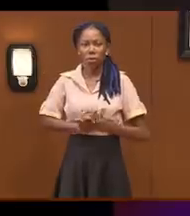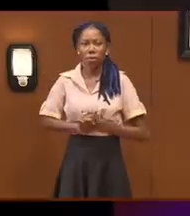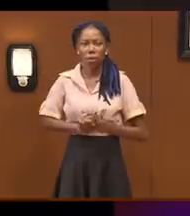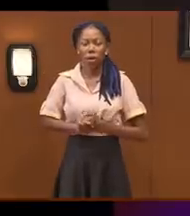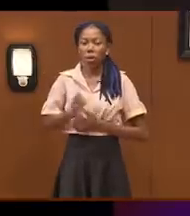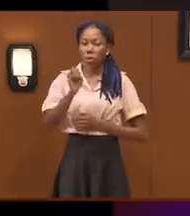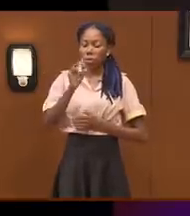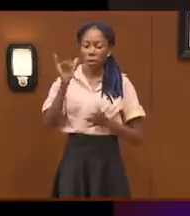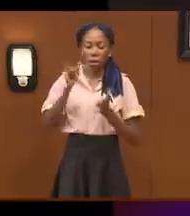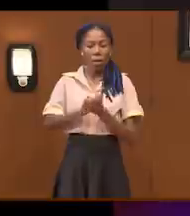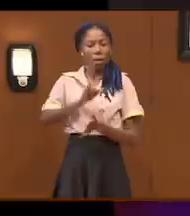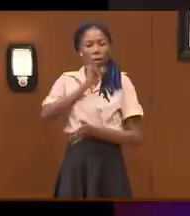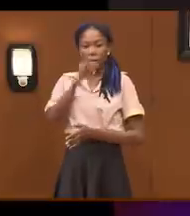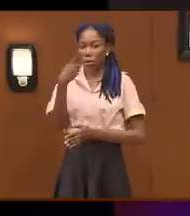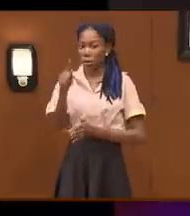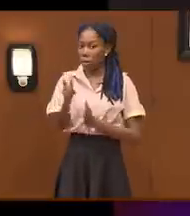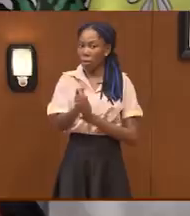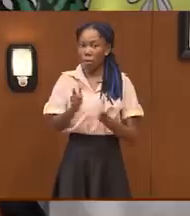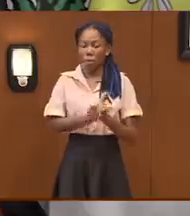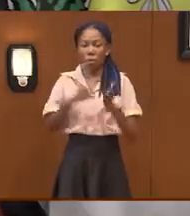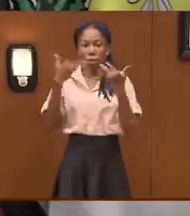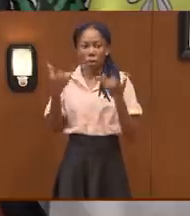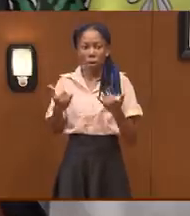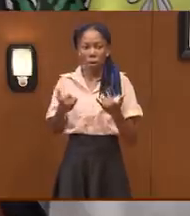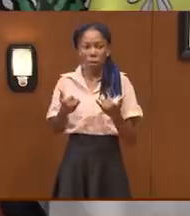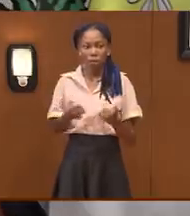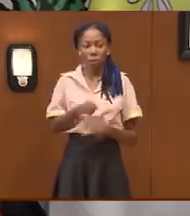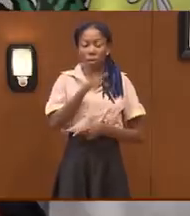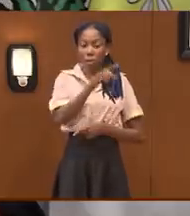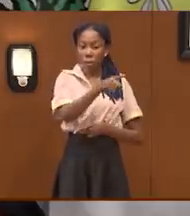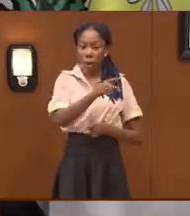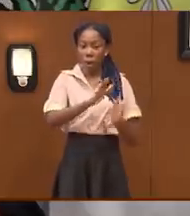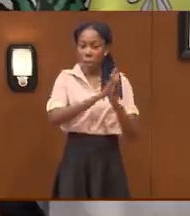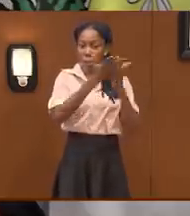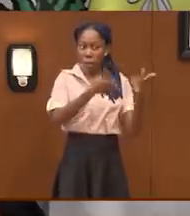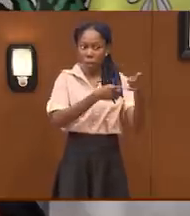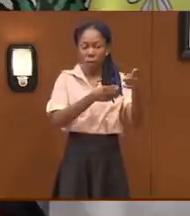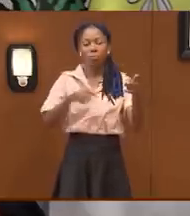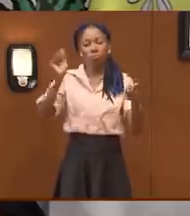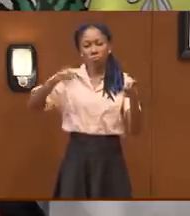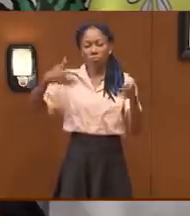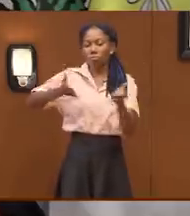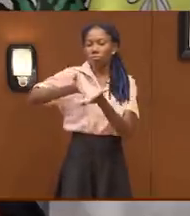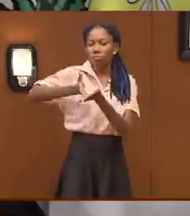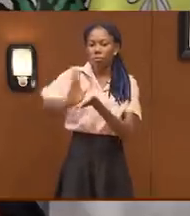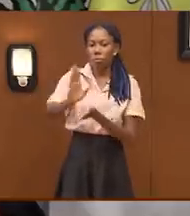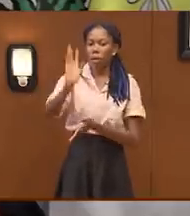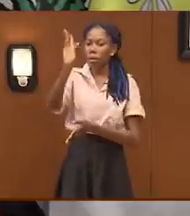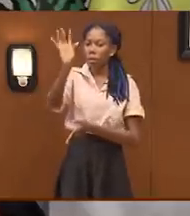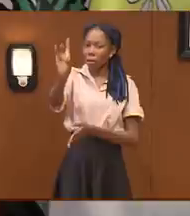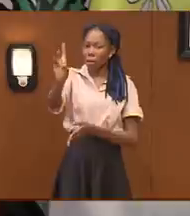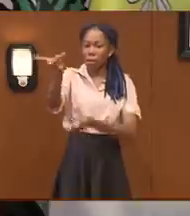So that is the law right now. As far as it's concerned, he has done the right thing. It's